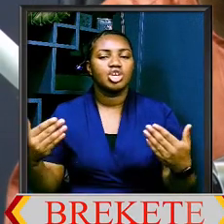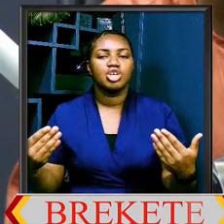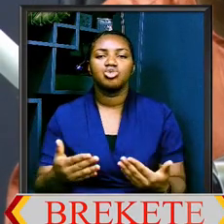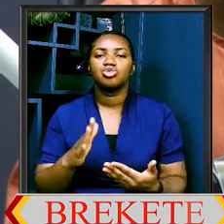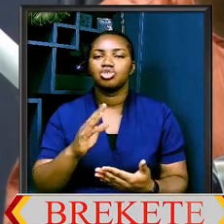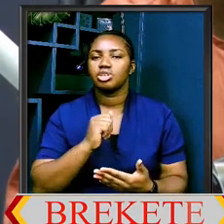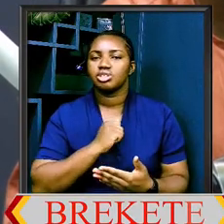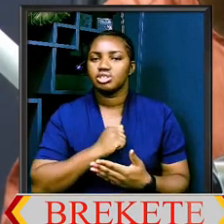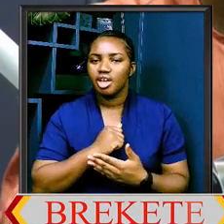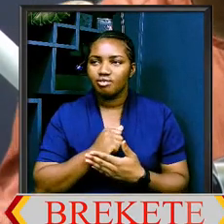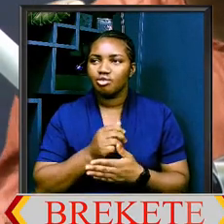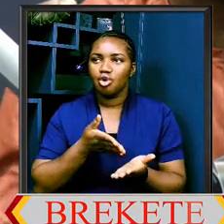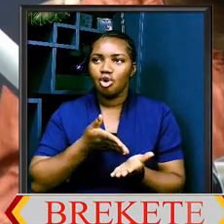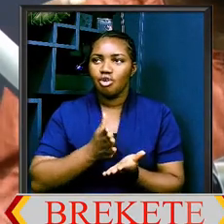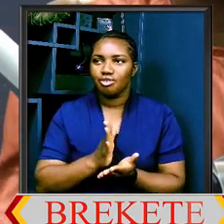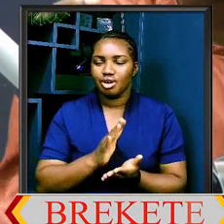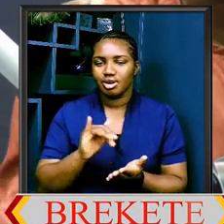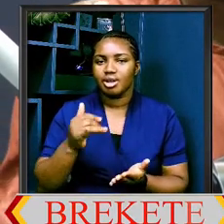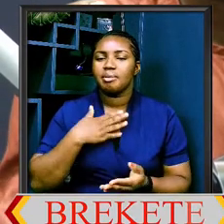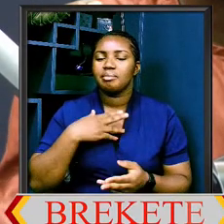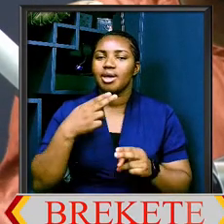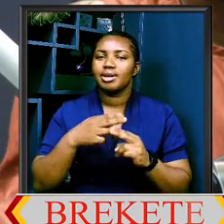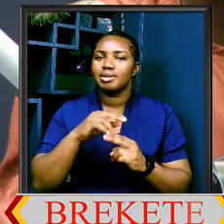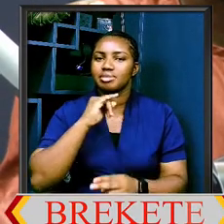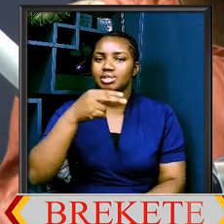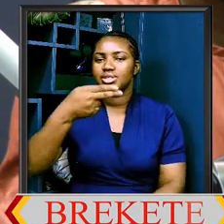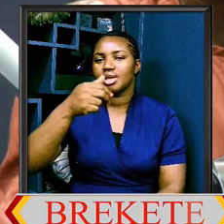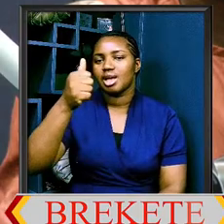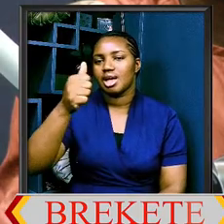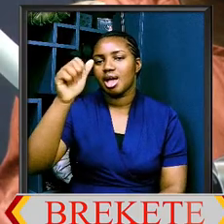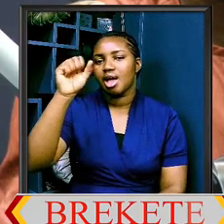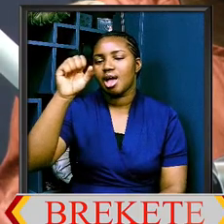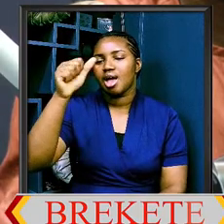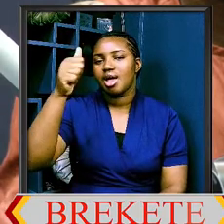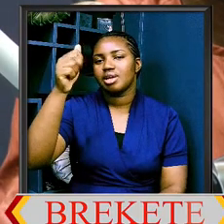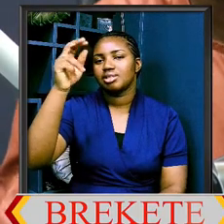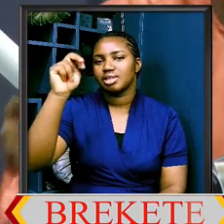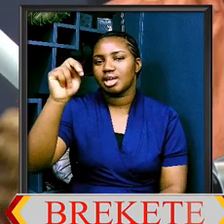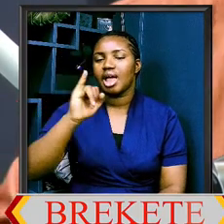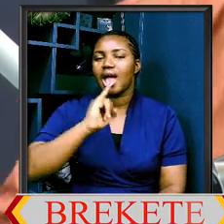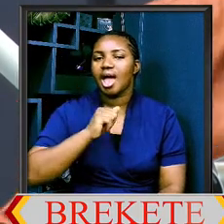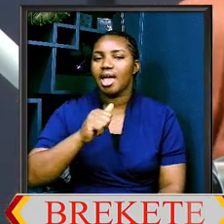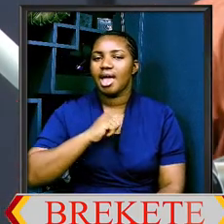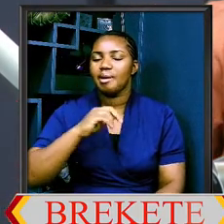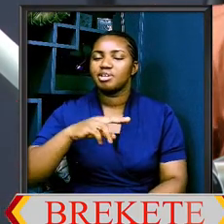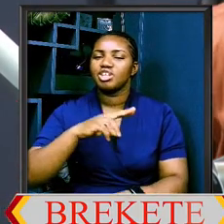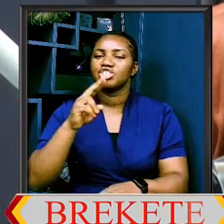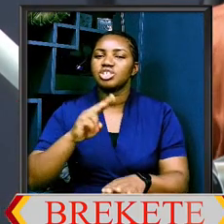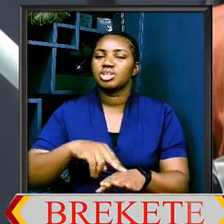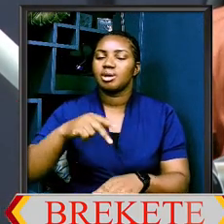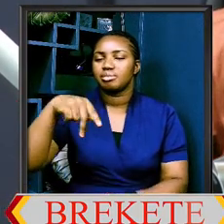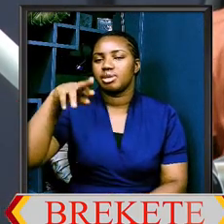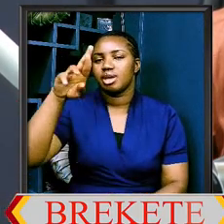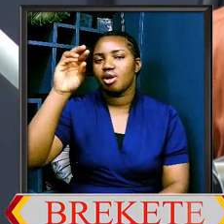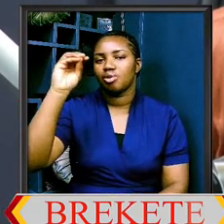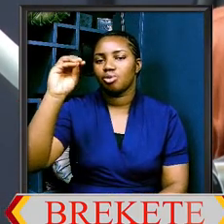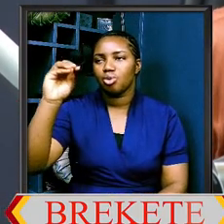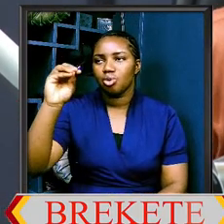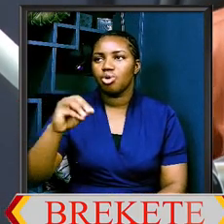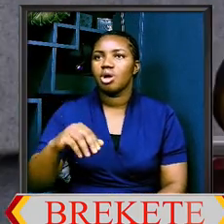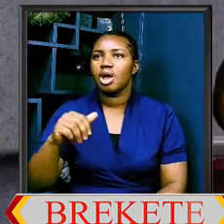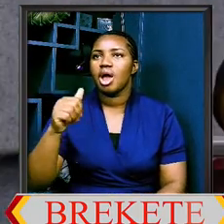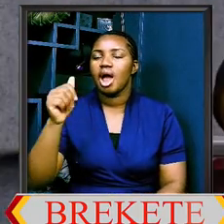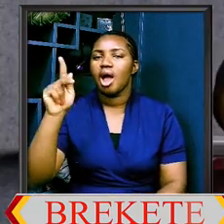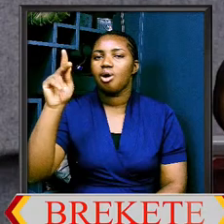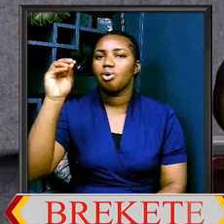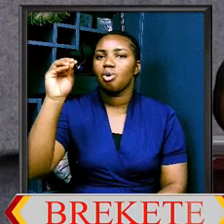Introduce yourself properly. Okay, sir. My name is Hassan Abubakar Sani. I'm the national PRO of Akomora. Akomora